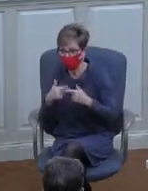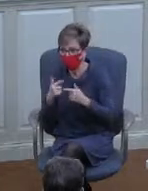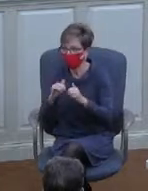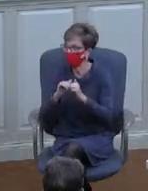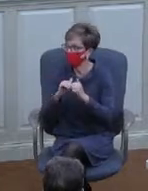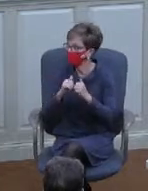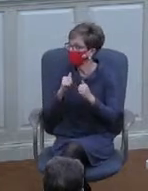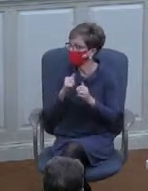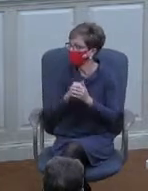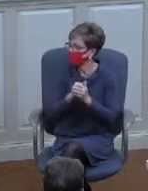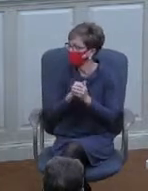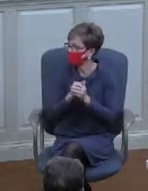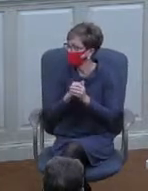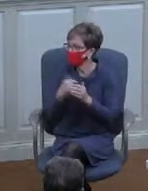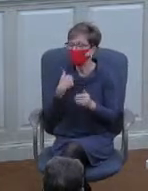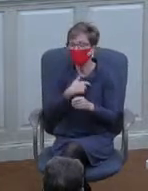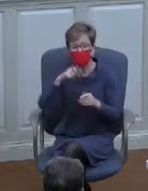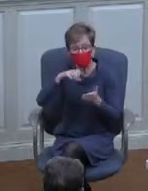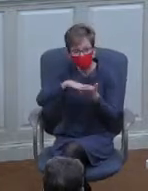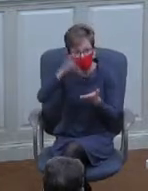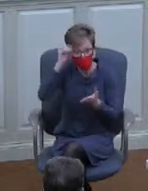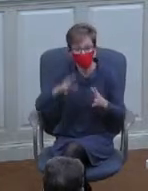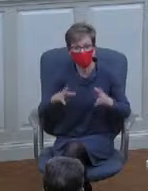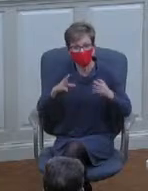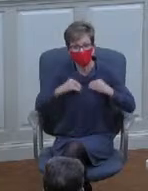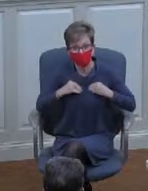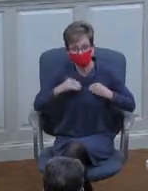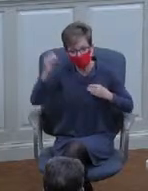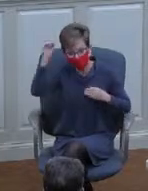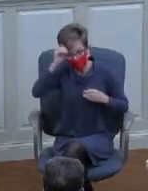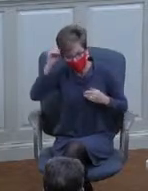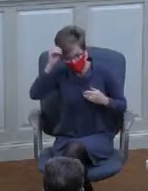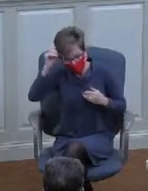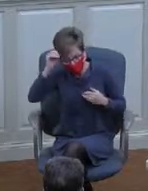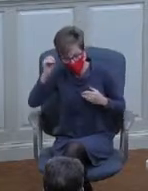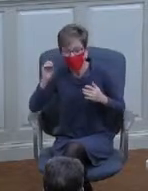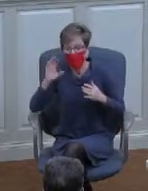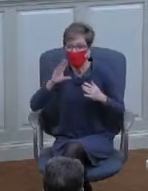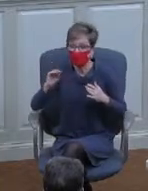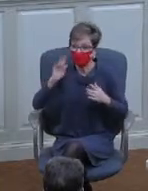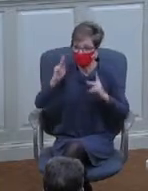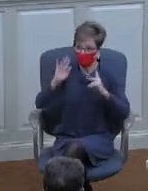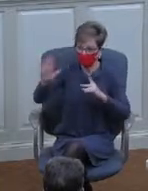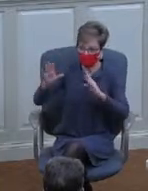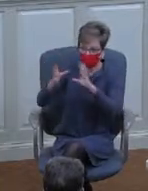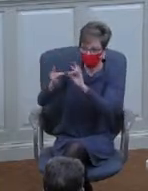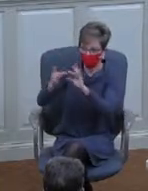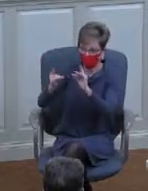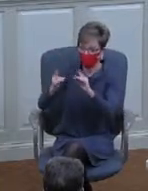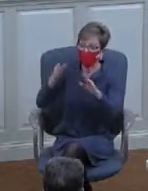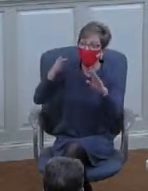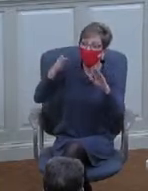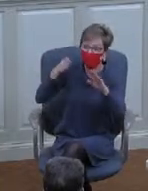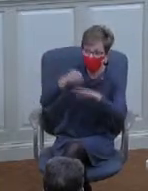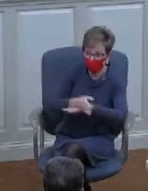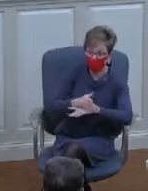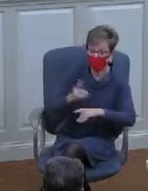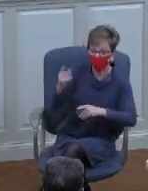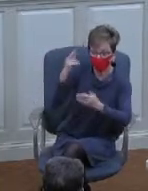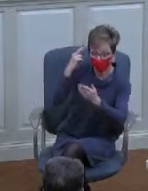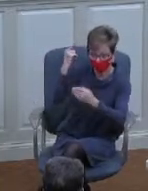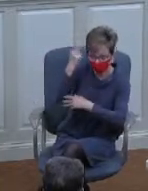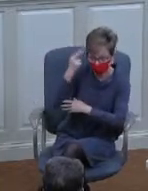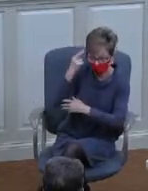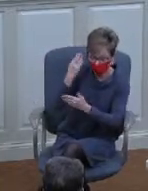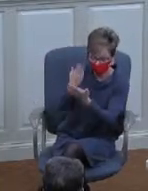discourse. We must learn to accept opinions and bald assertions only after given reasons that